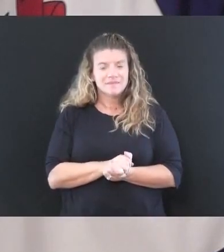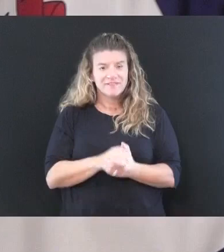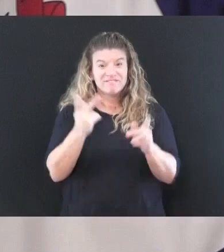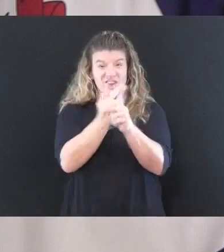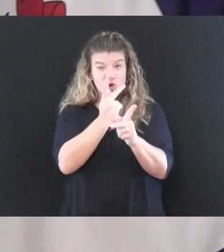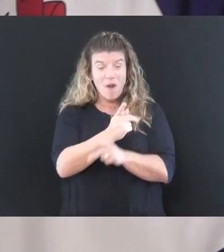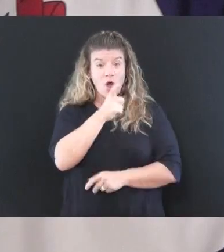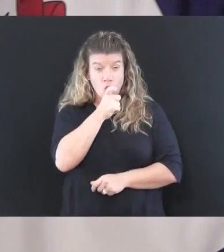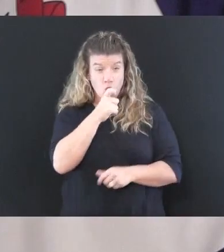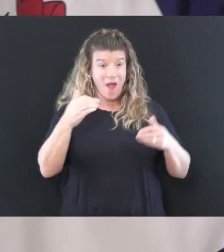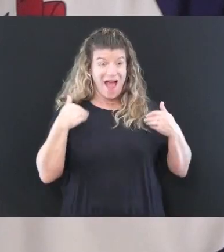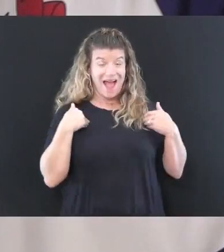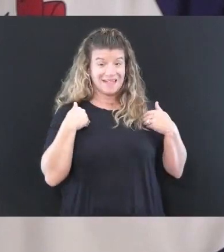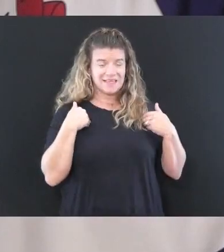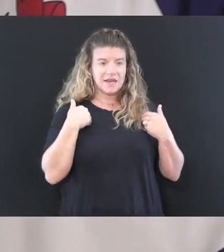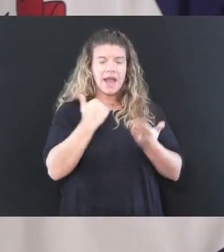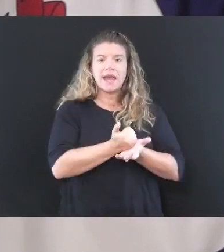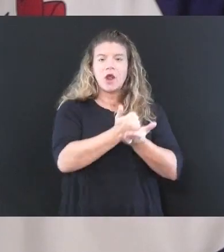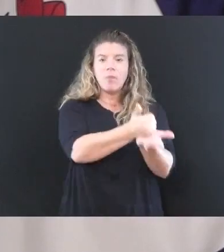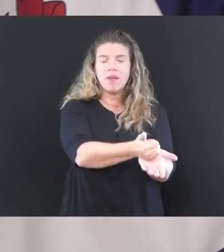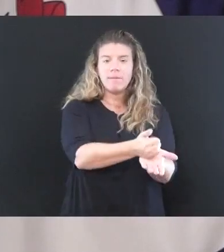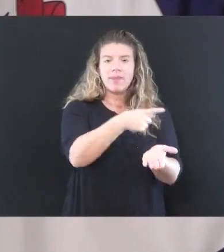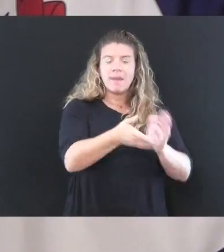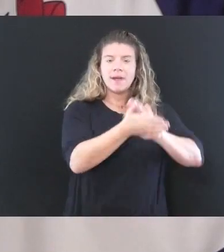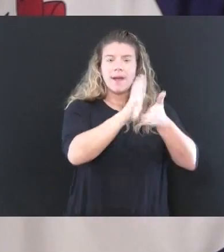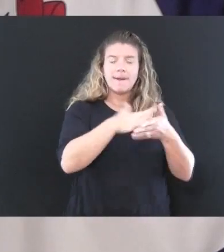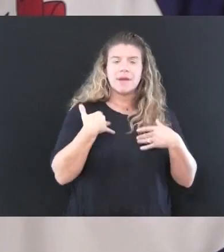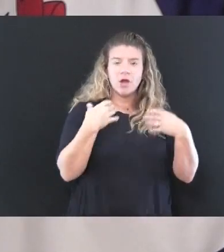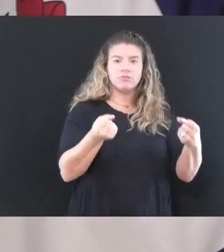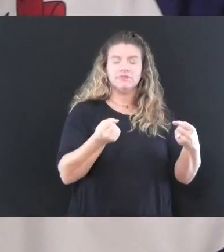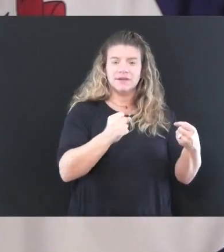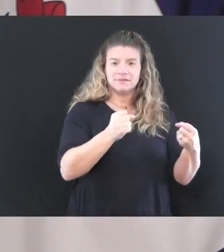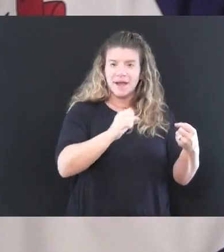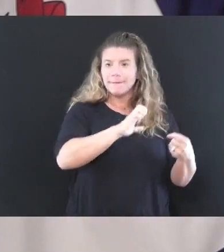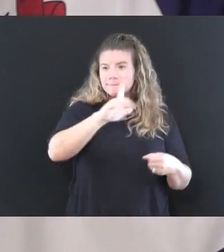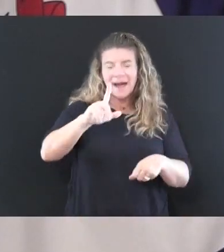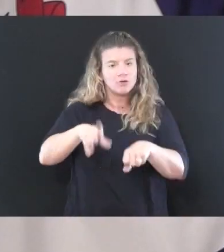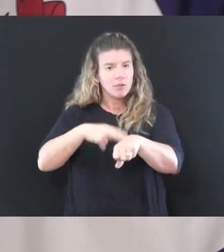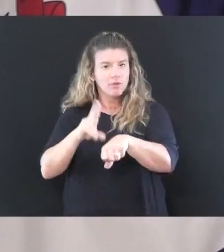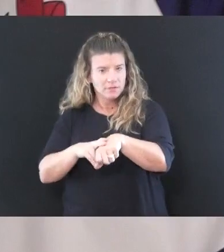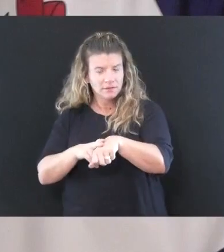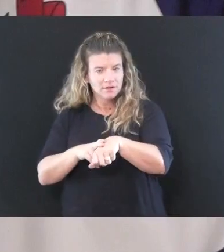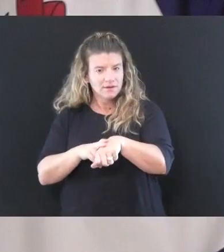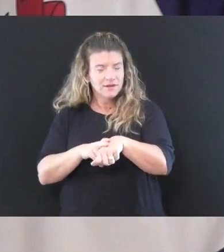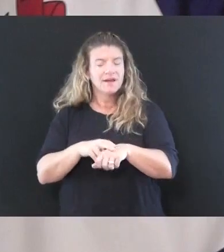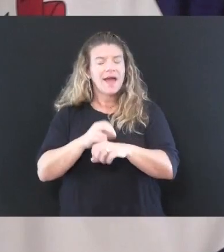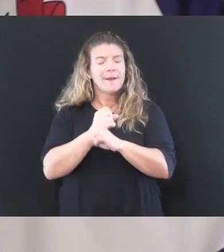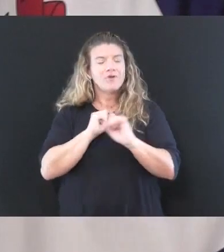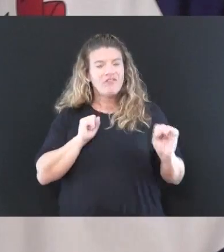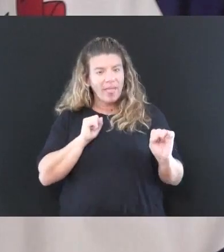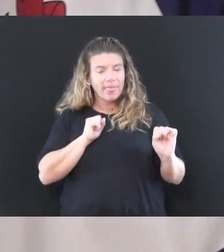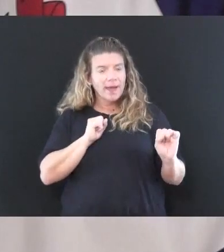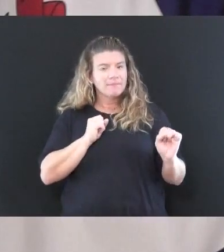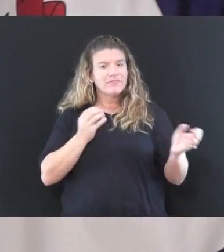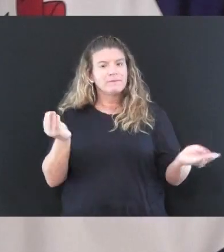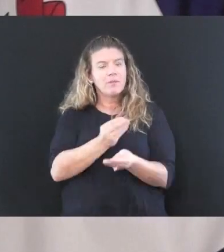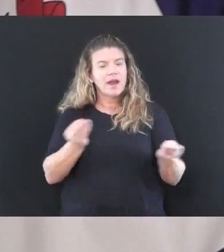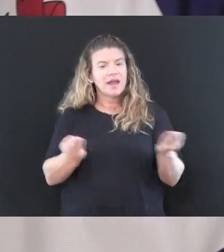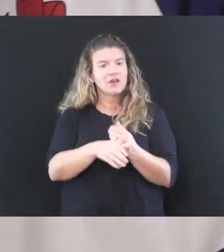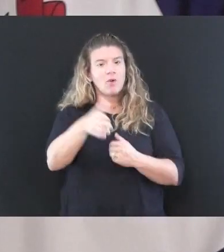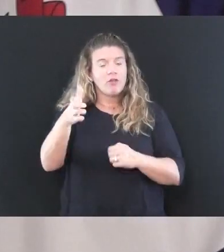and get them back in great shape. And not only that, prevent them from being able to spread it to